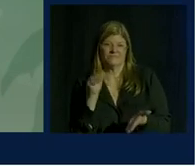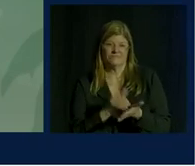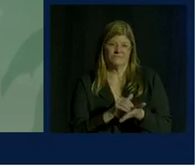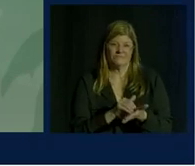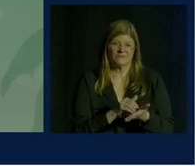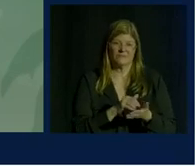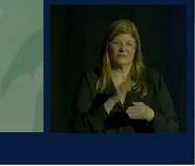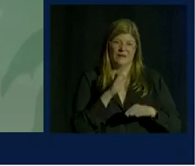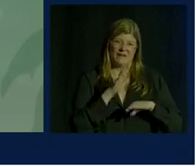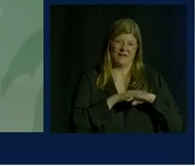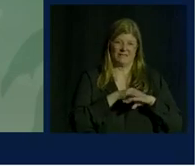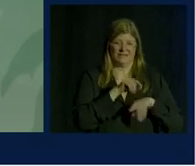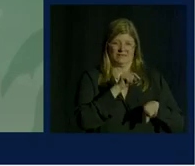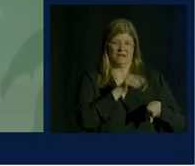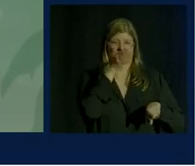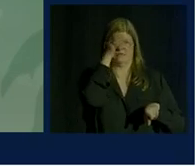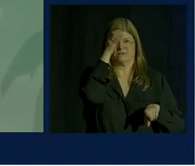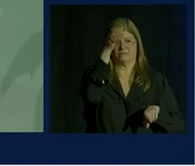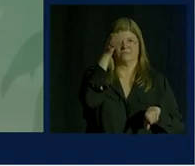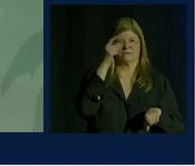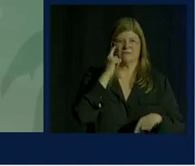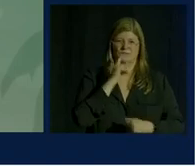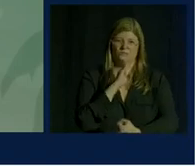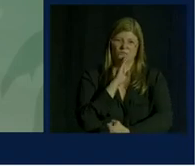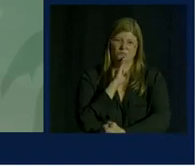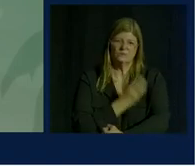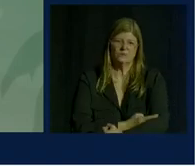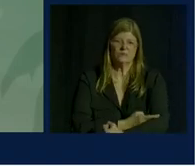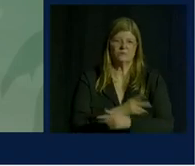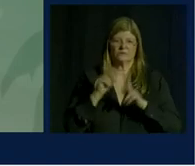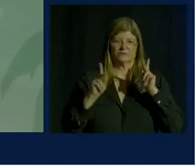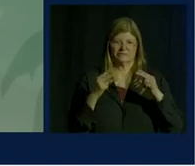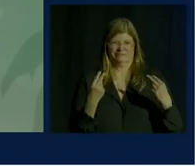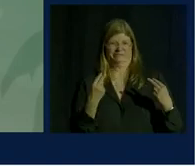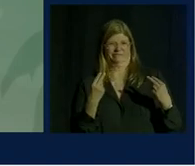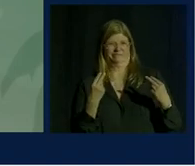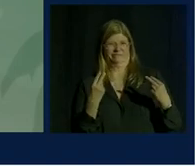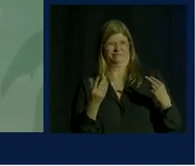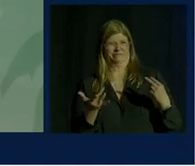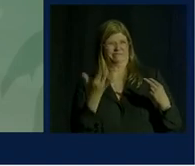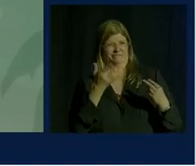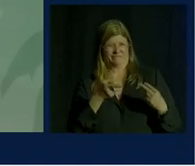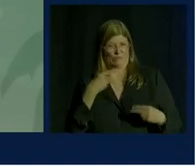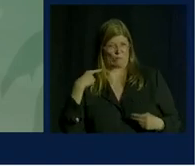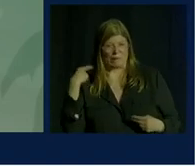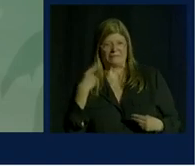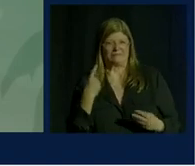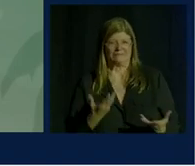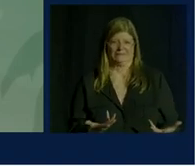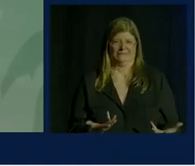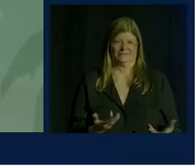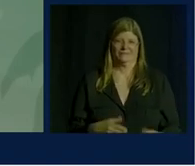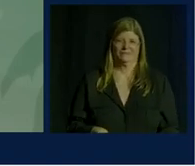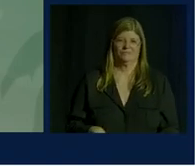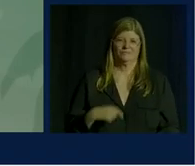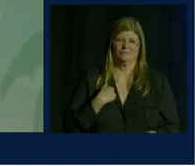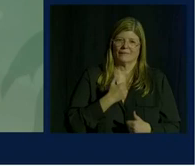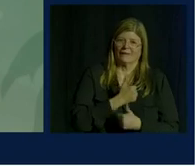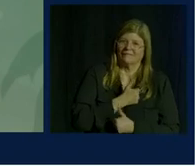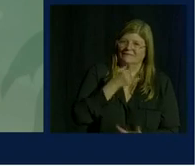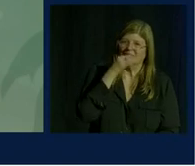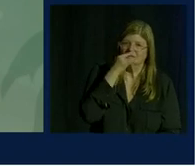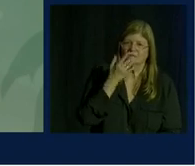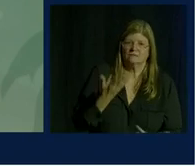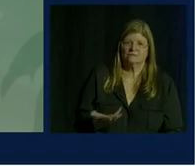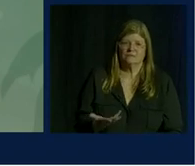And everyone was like, are you absolutely, I mean, I love my kids too, but $500,000 for a